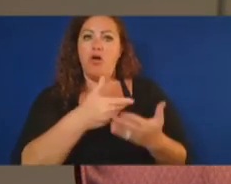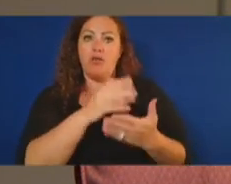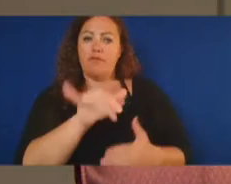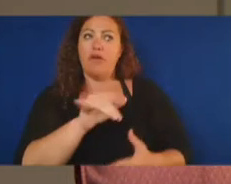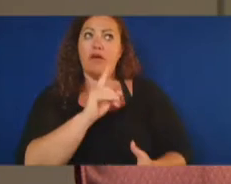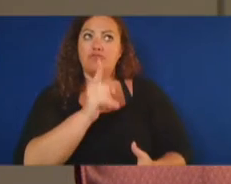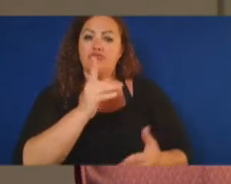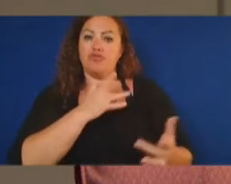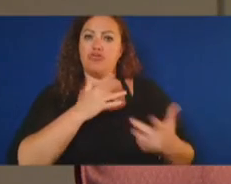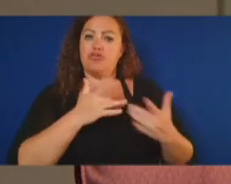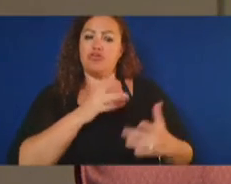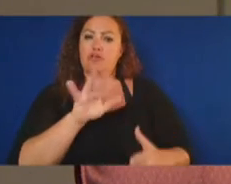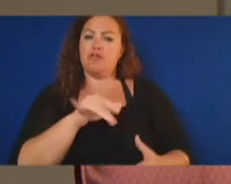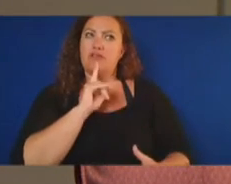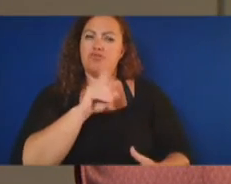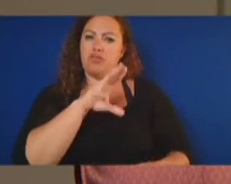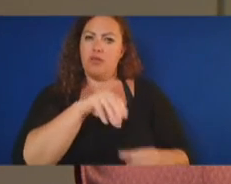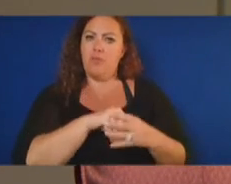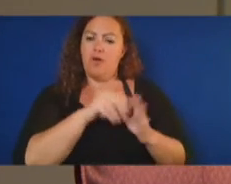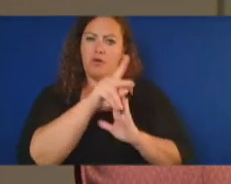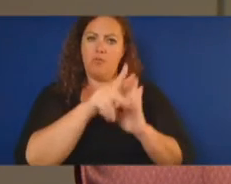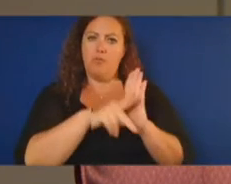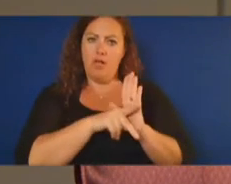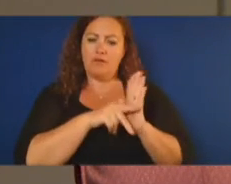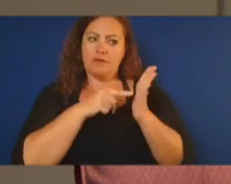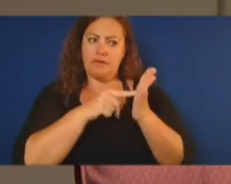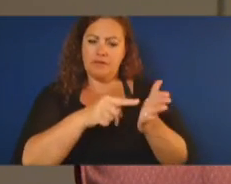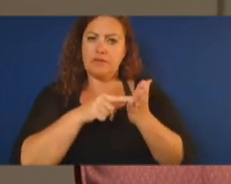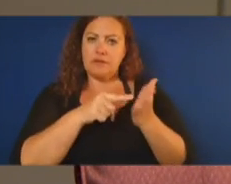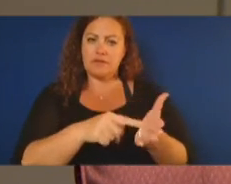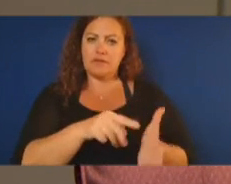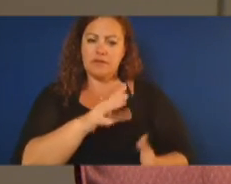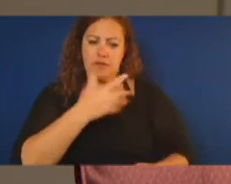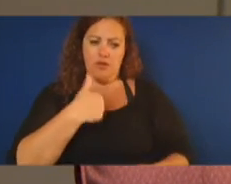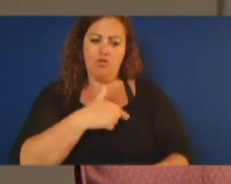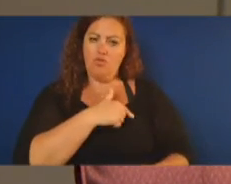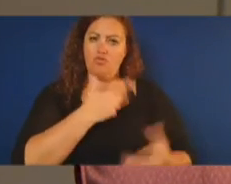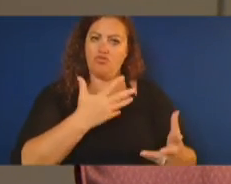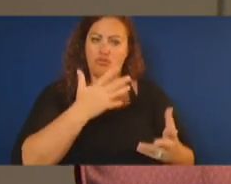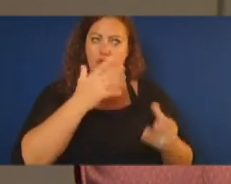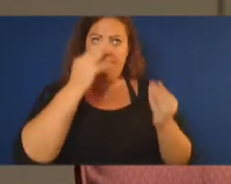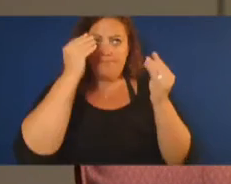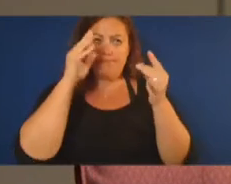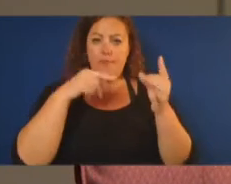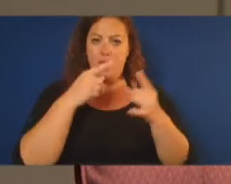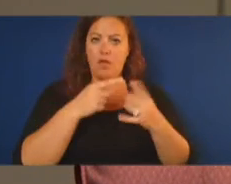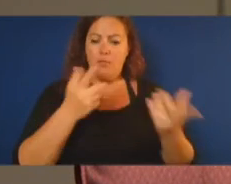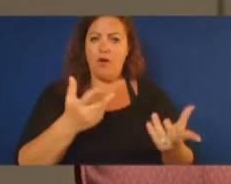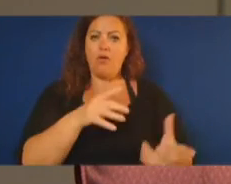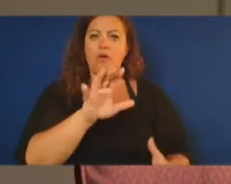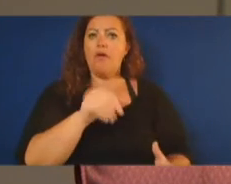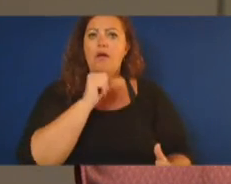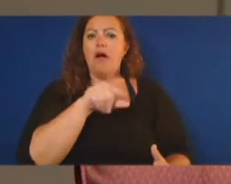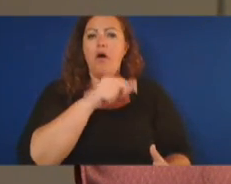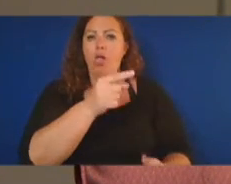that's really part of the policy discussion that we take into account uh that's not just specifically